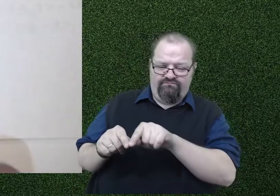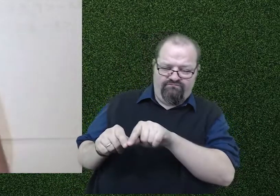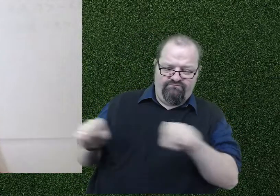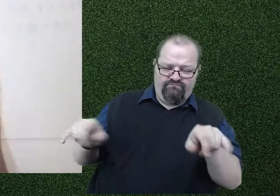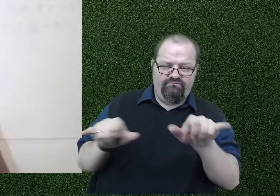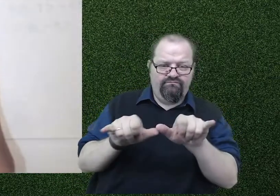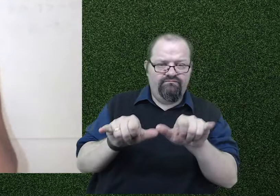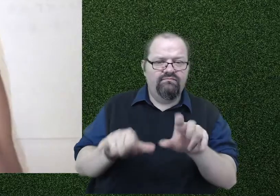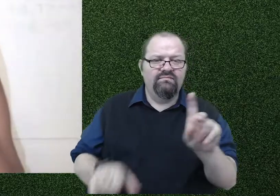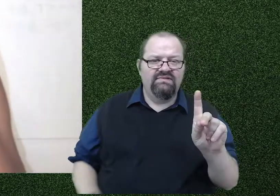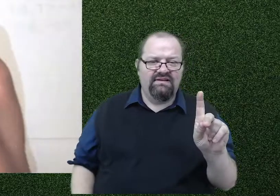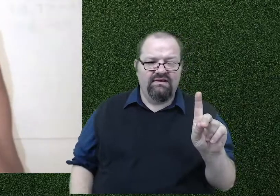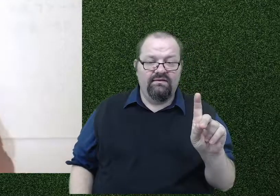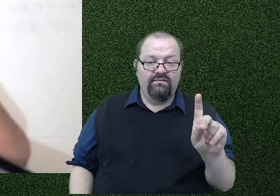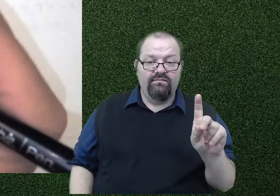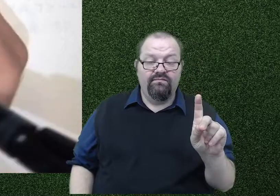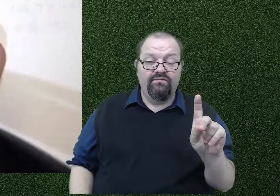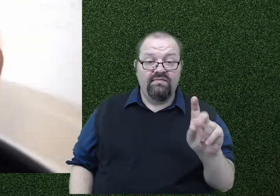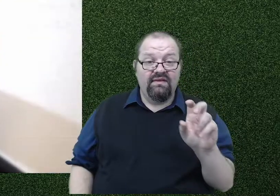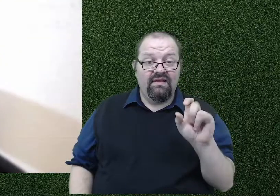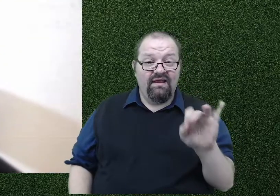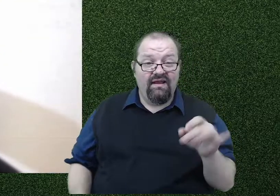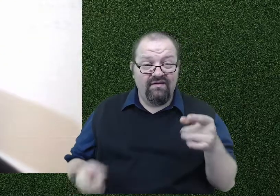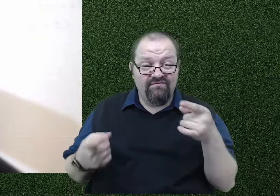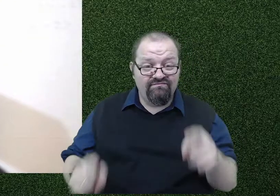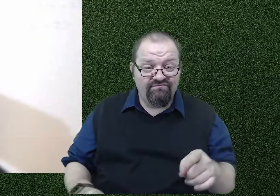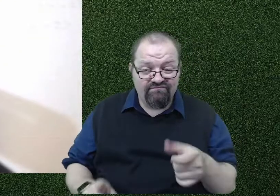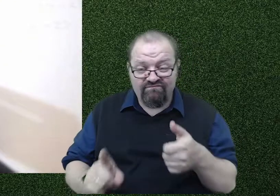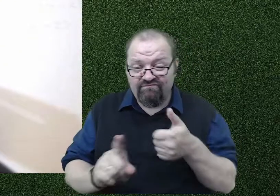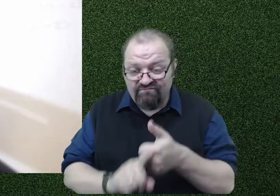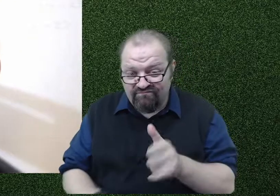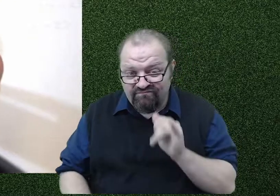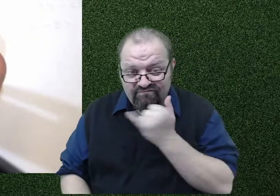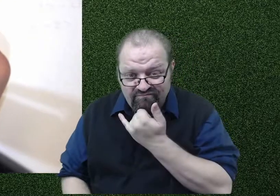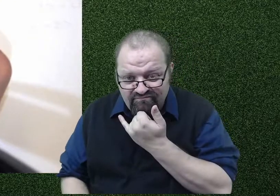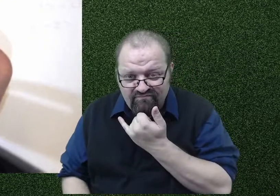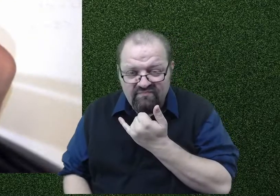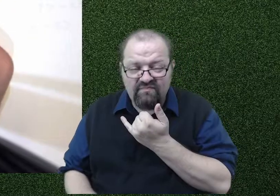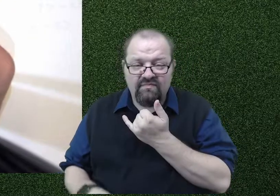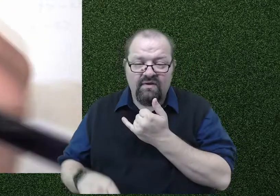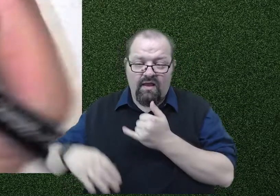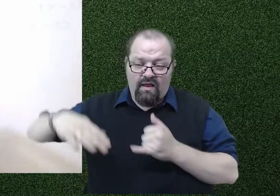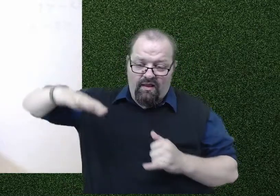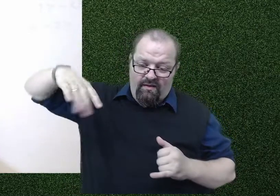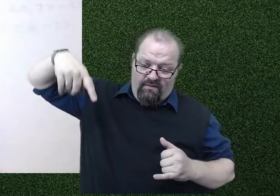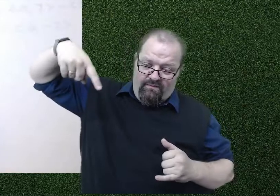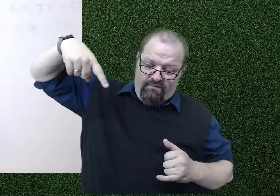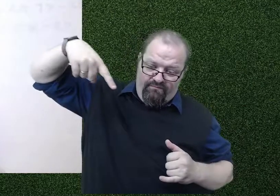Now, if I make the mistake of applying a force like this